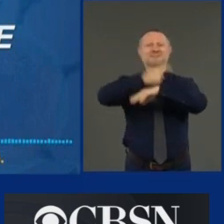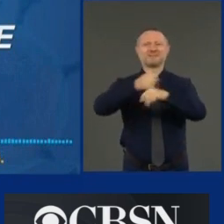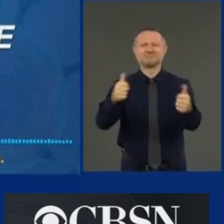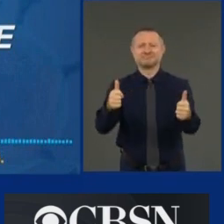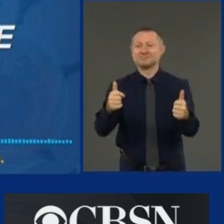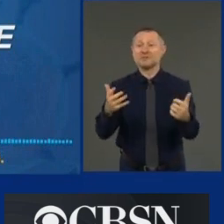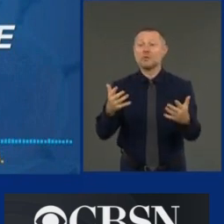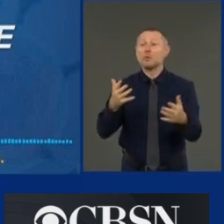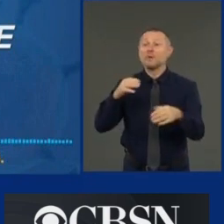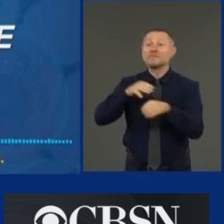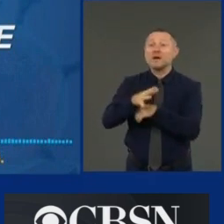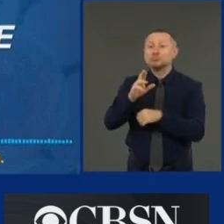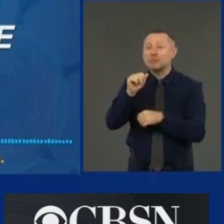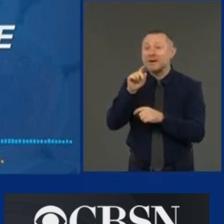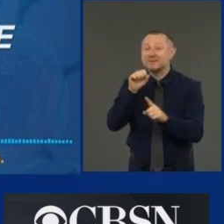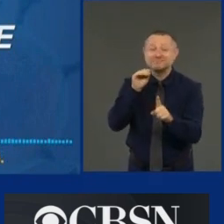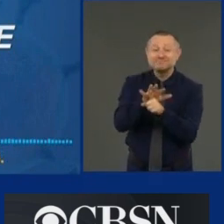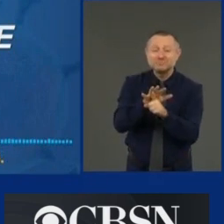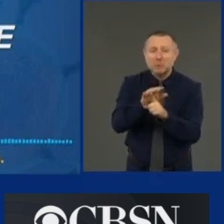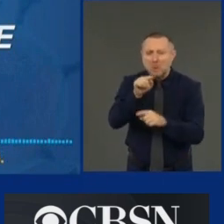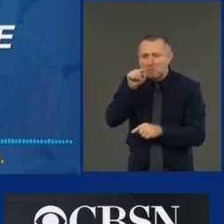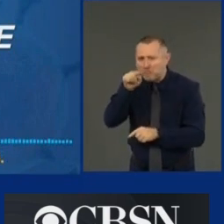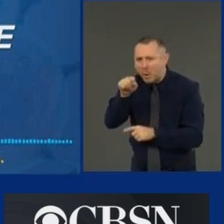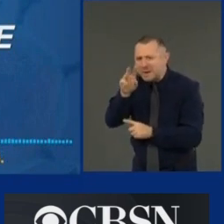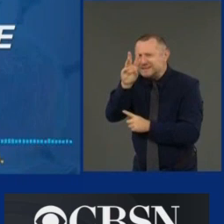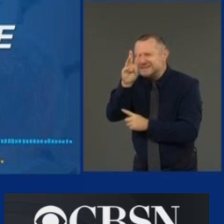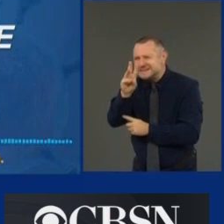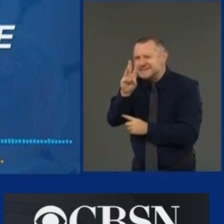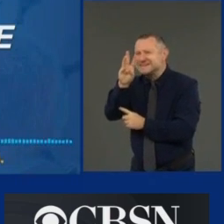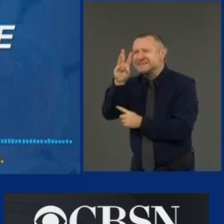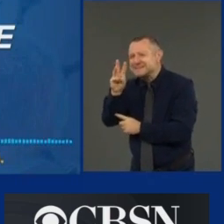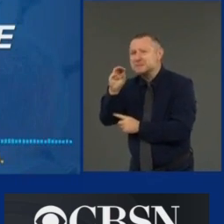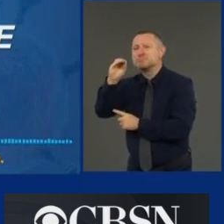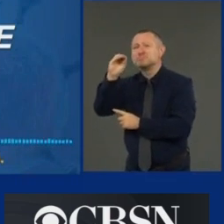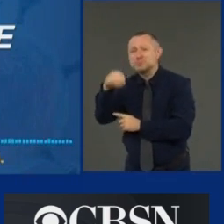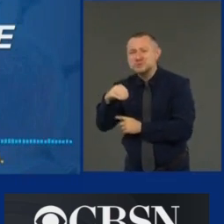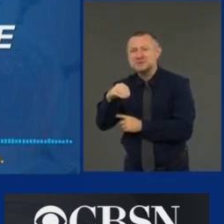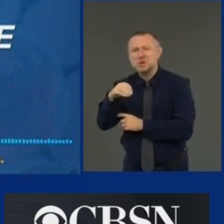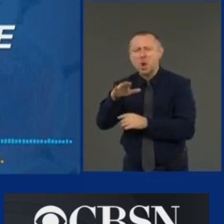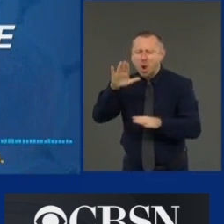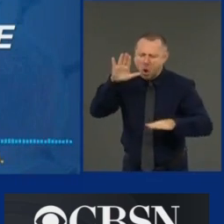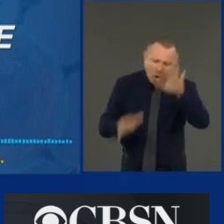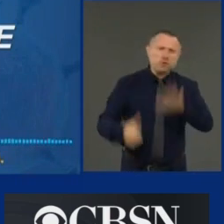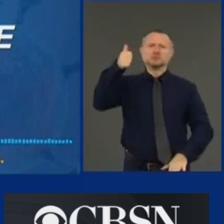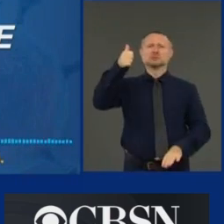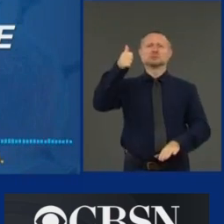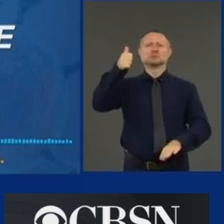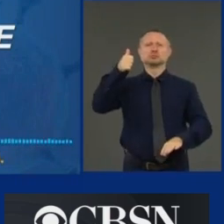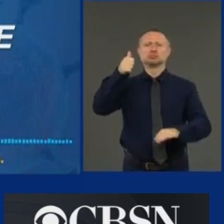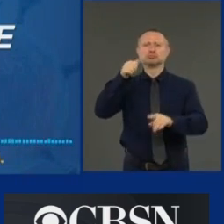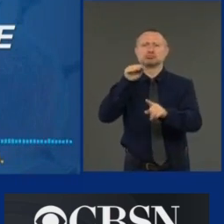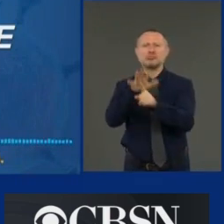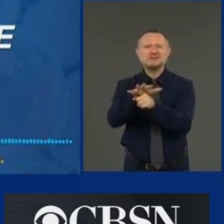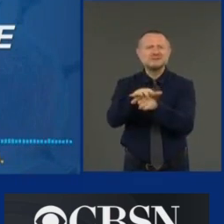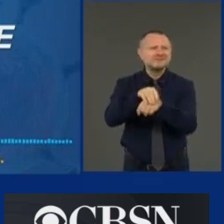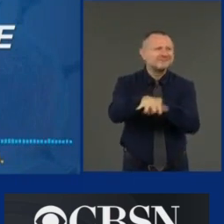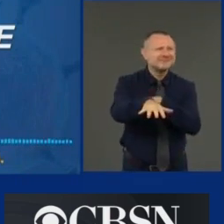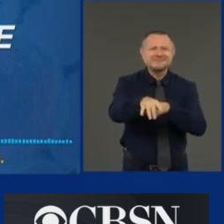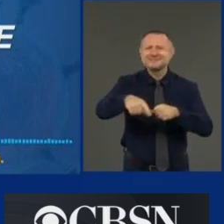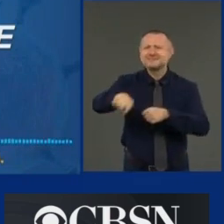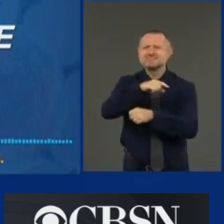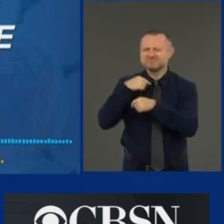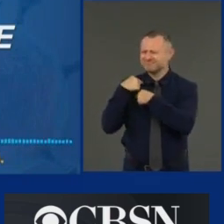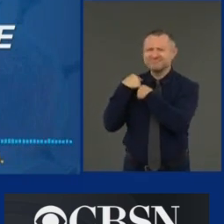rate today is 0.66. That is the lowest infection rate that we have had since